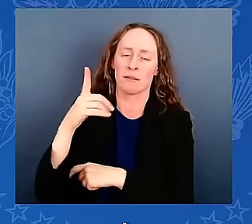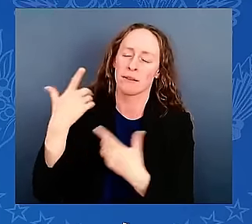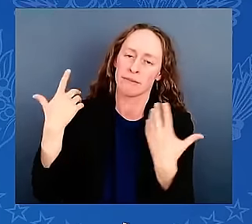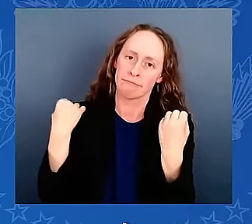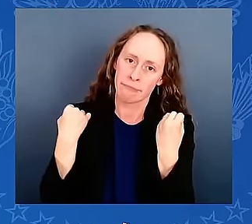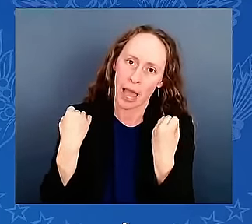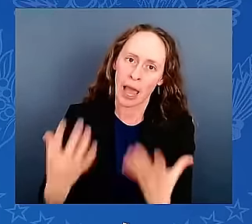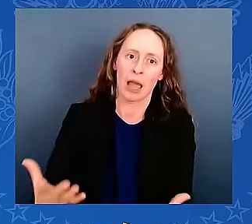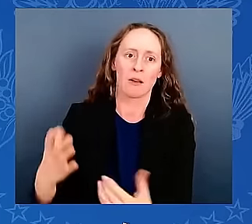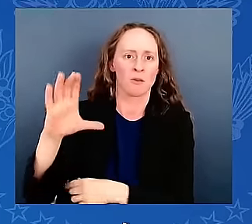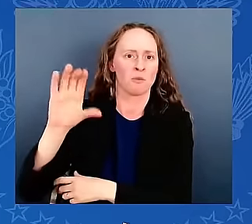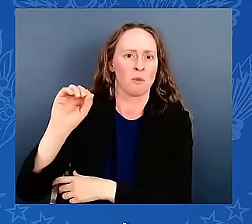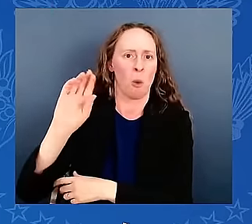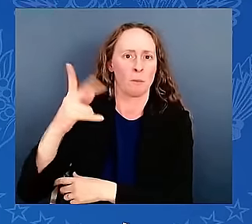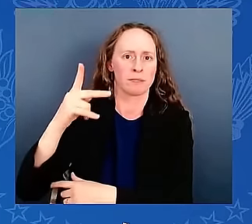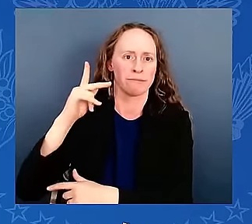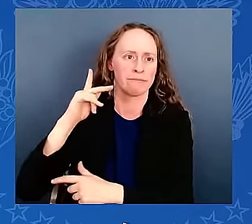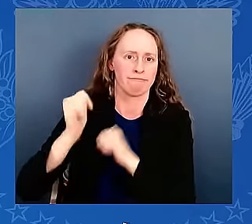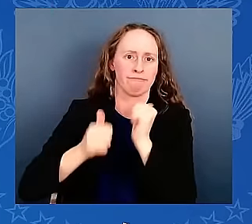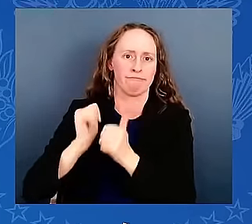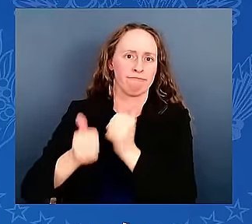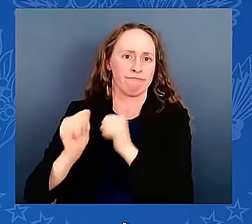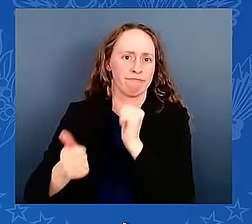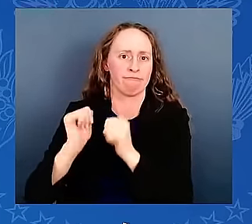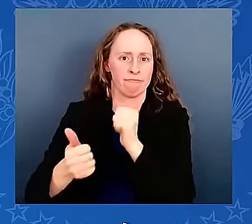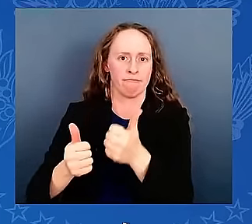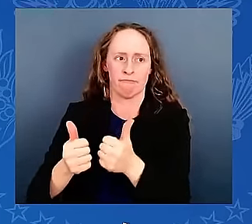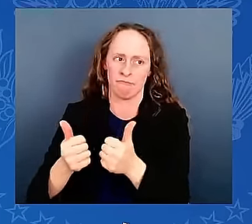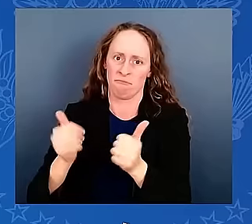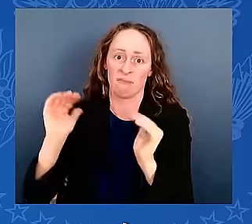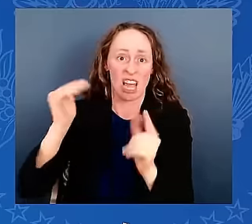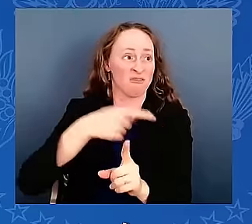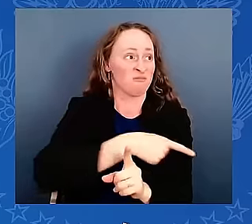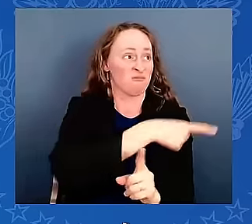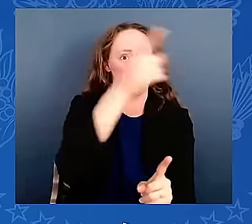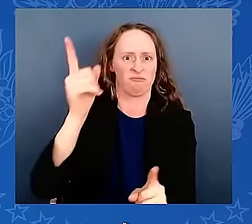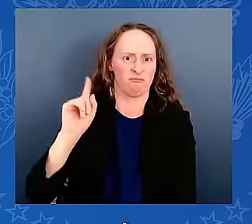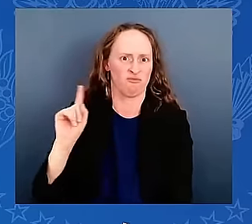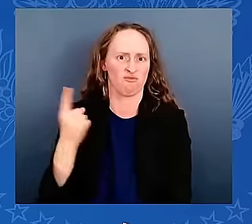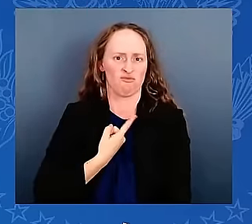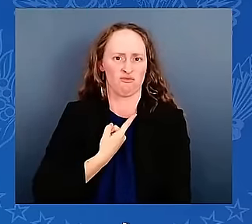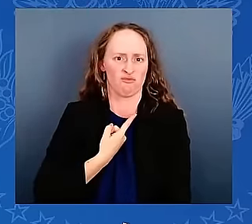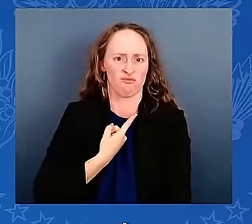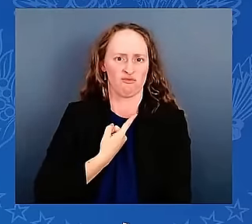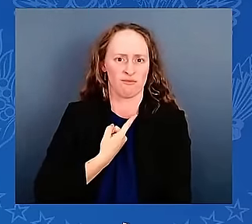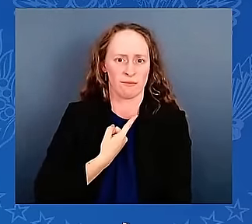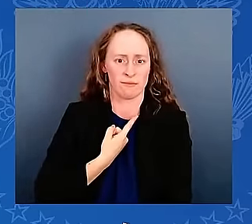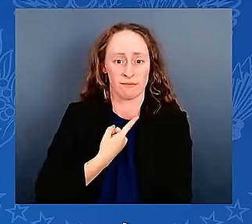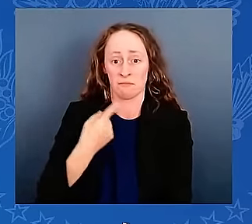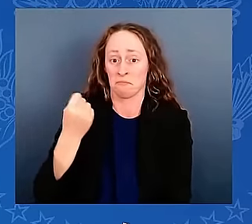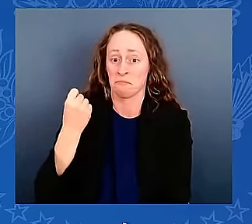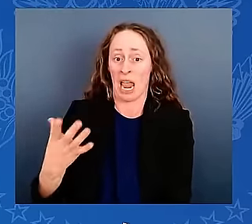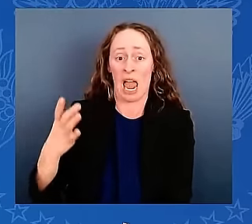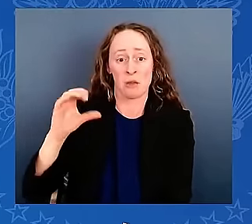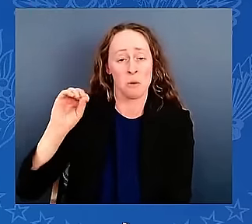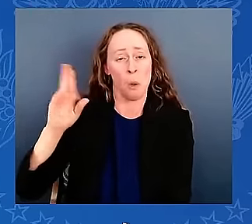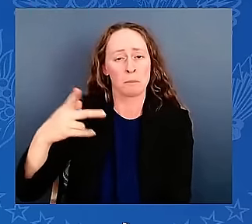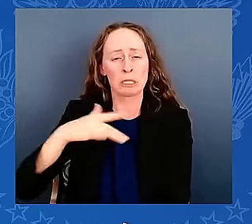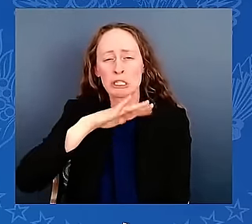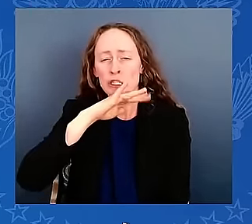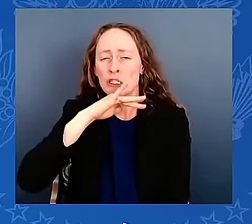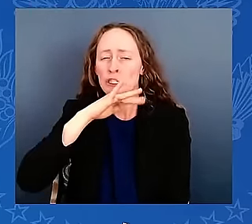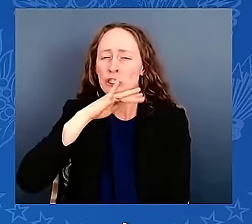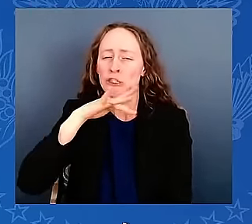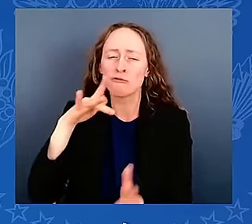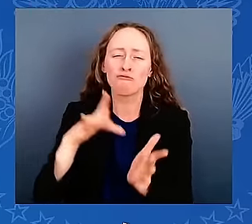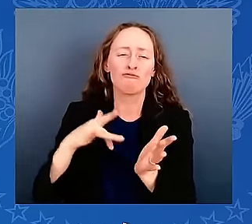But that's what? We have to deal with corporate greed now. No, it is. Corporate profits